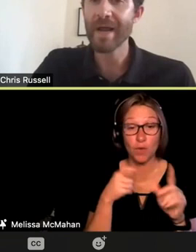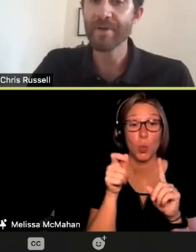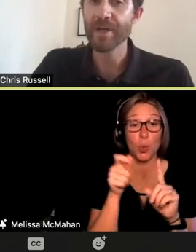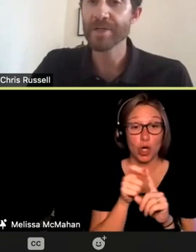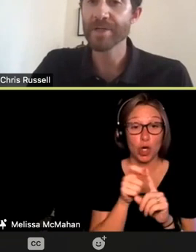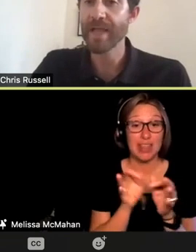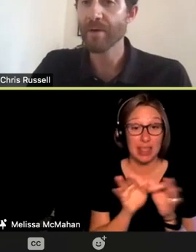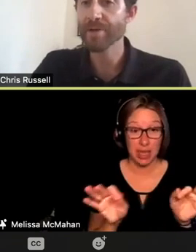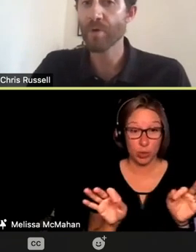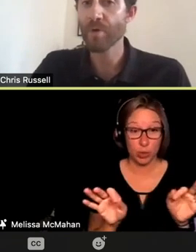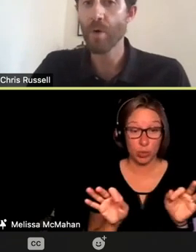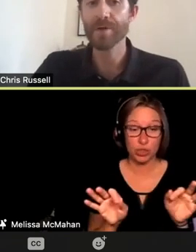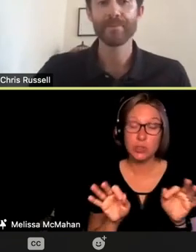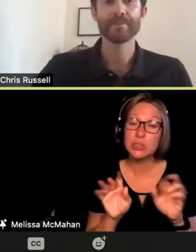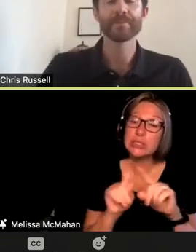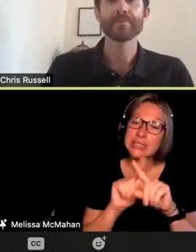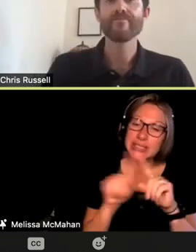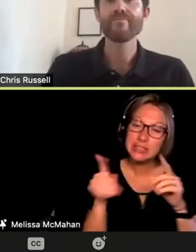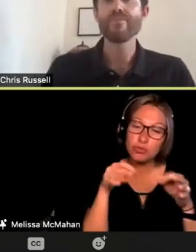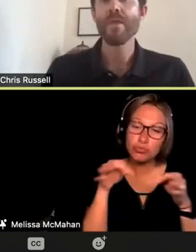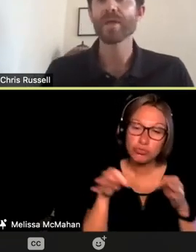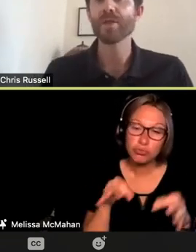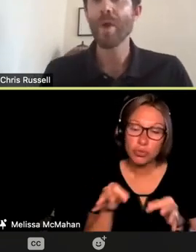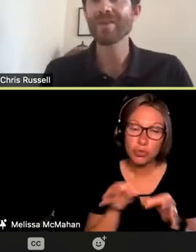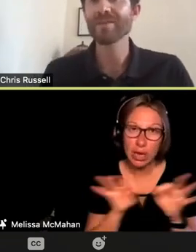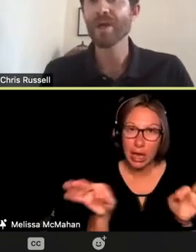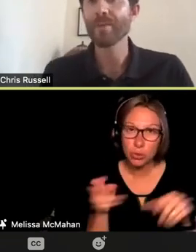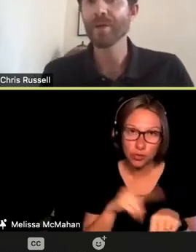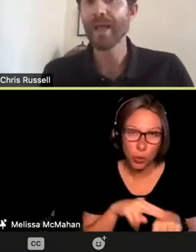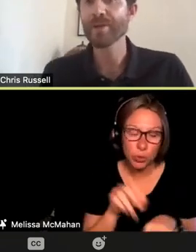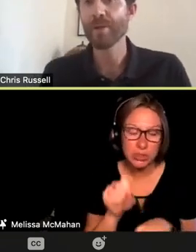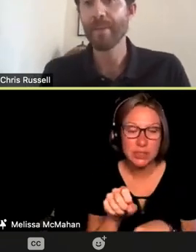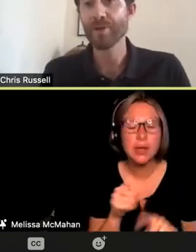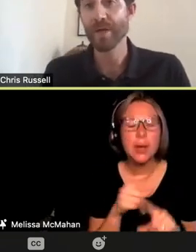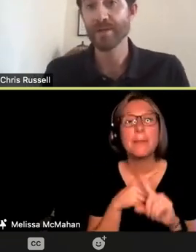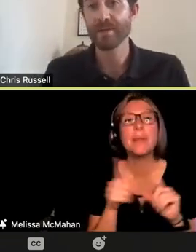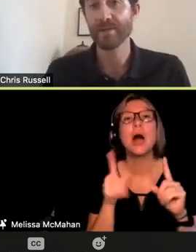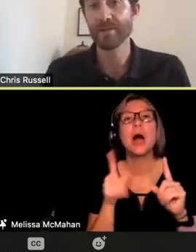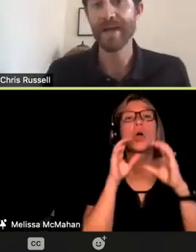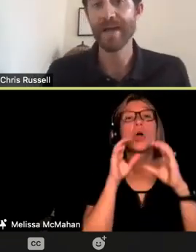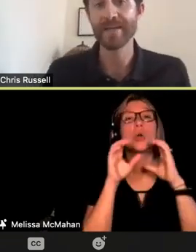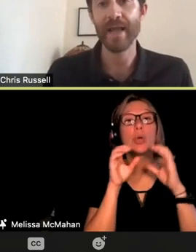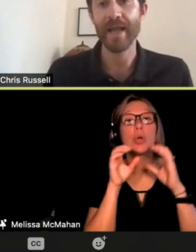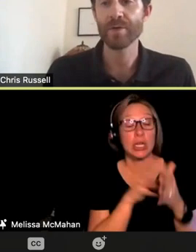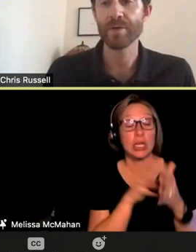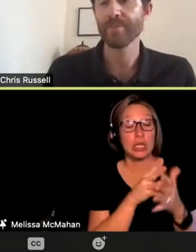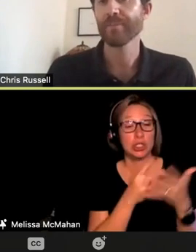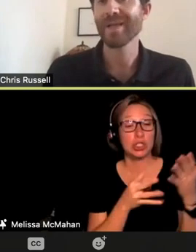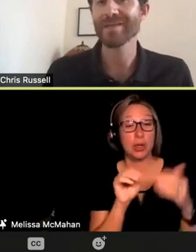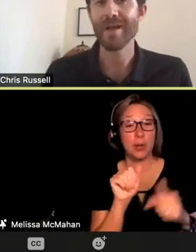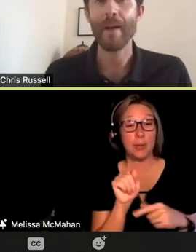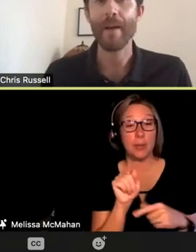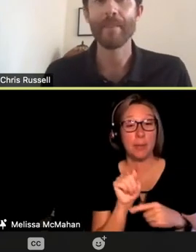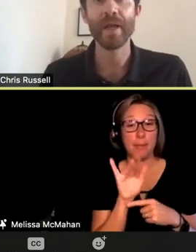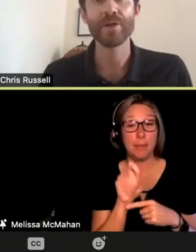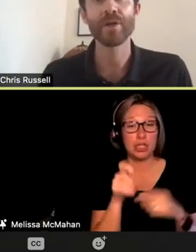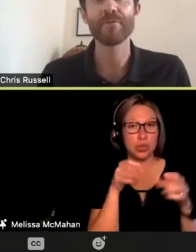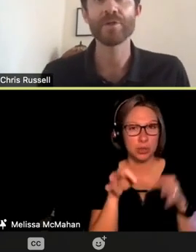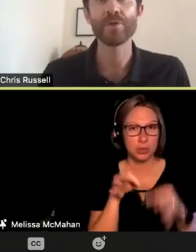there are different definitions of language, of course, but the way that the communication matrix defines language is